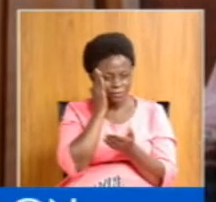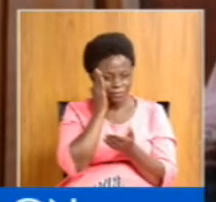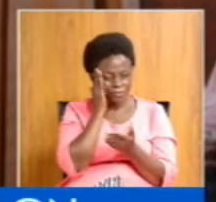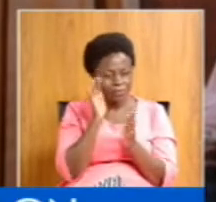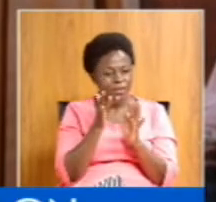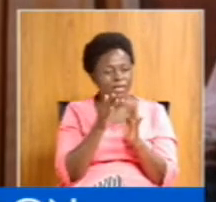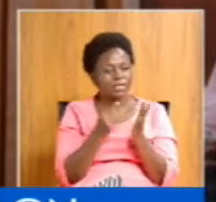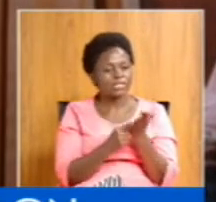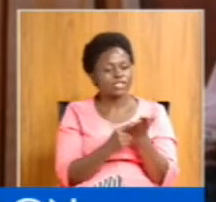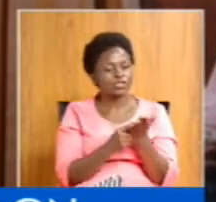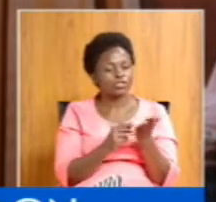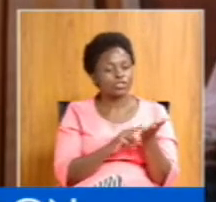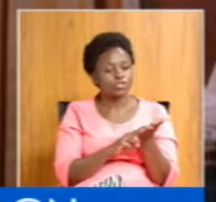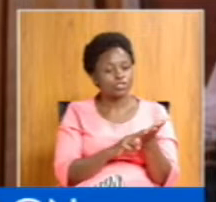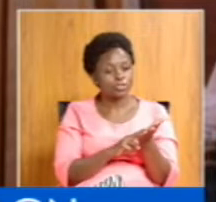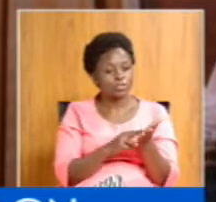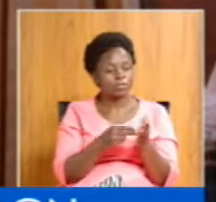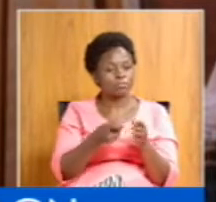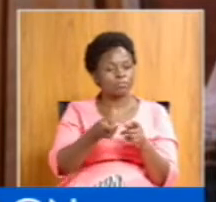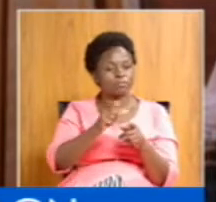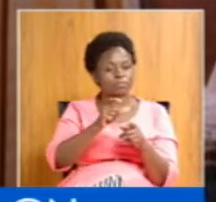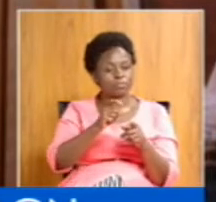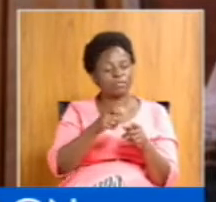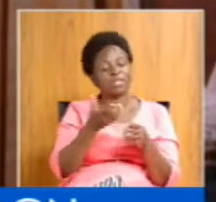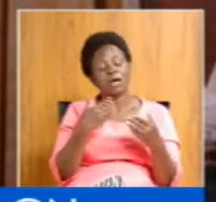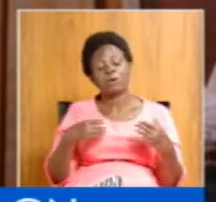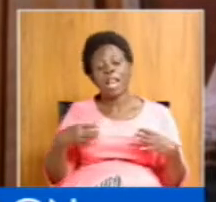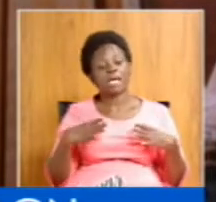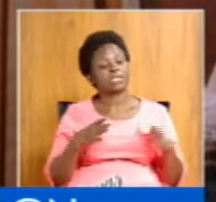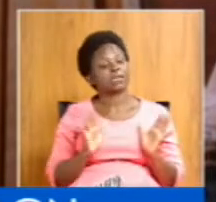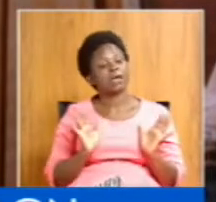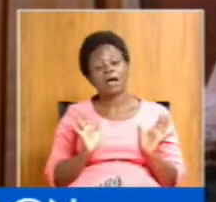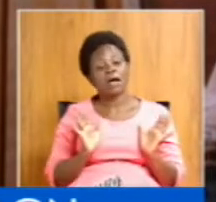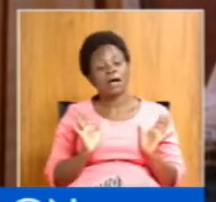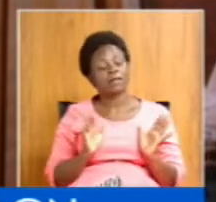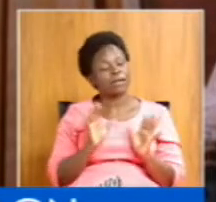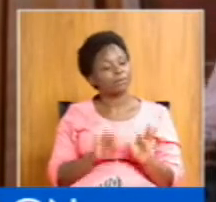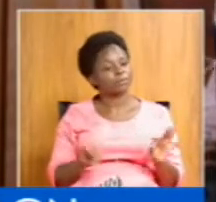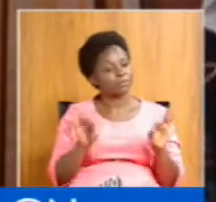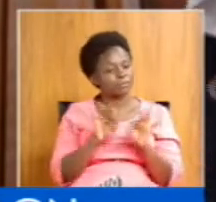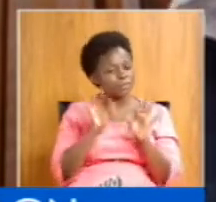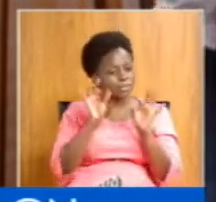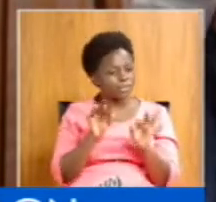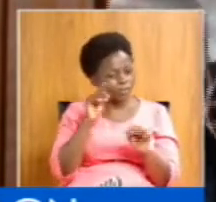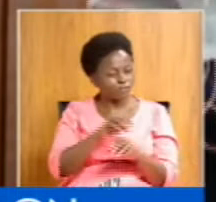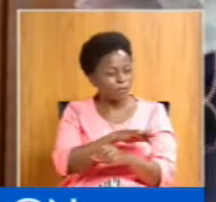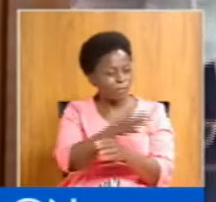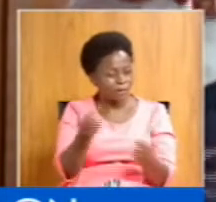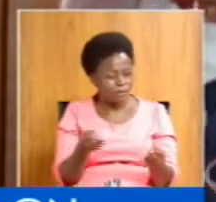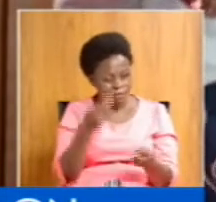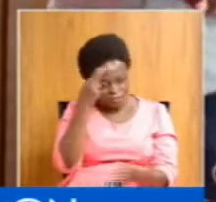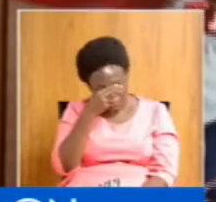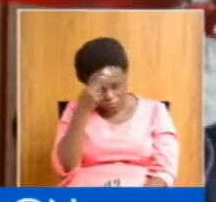internet usage has graduated from a luxury it is now a necessity for most of us from